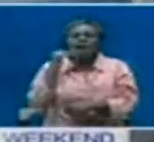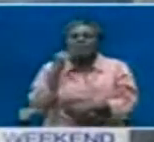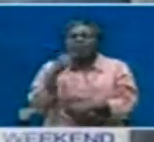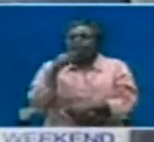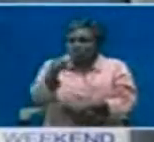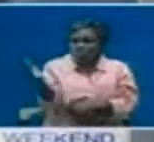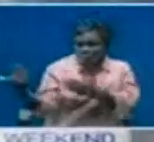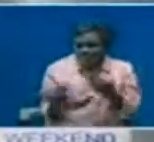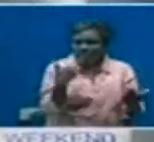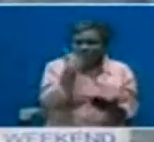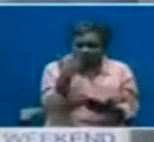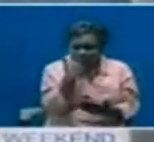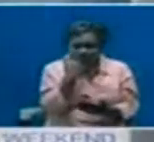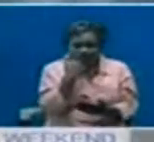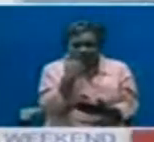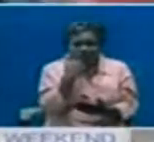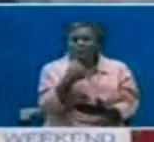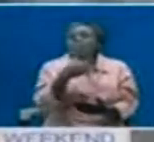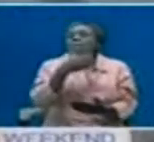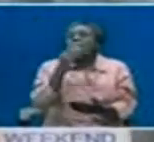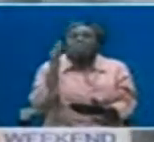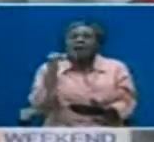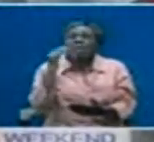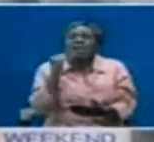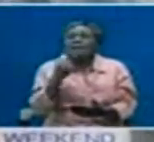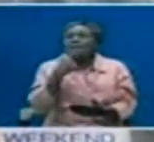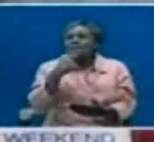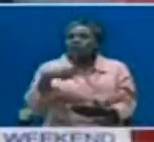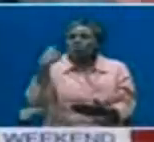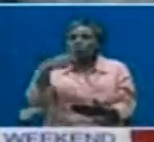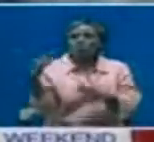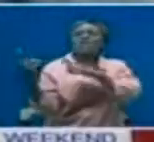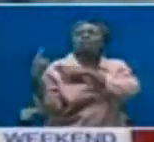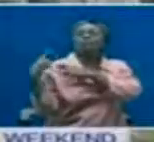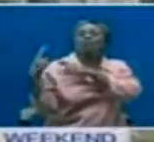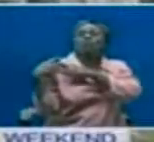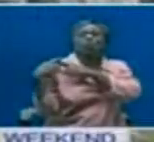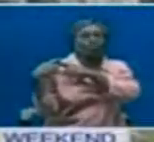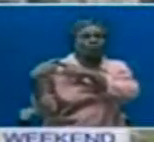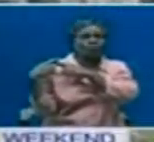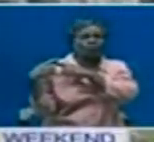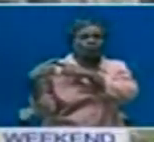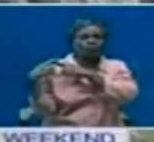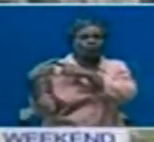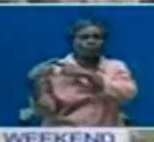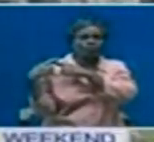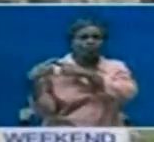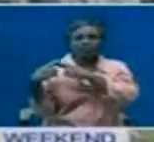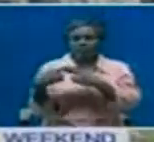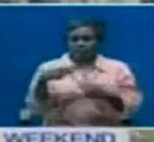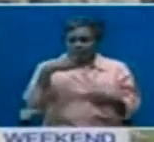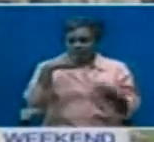ameniletea. Mama kitabwa nani anasema ni ule kijana ya hiyo boma. Wanaita hiyo